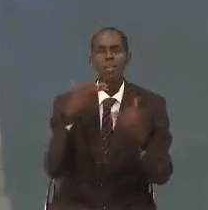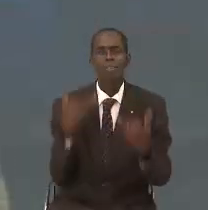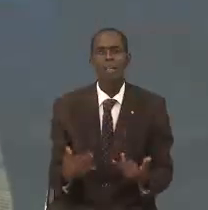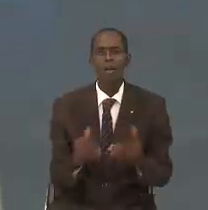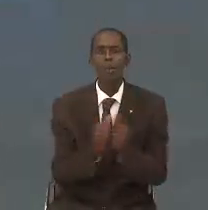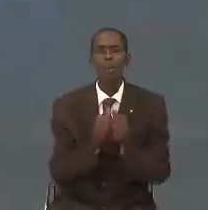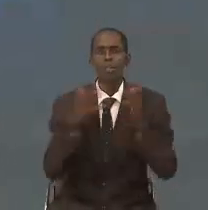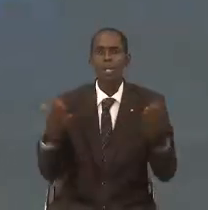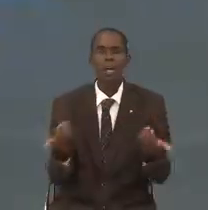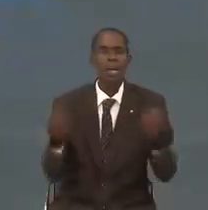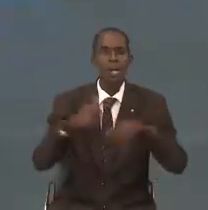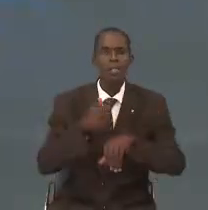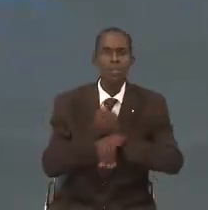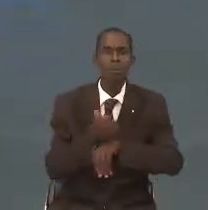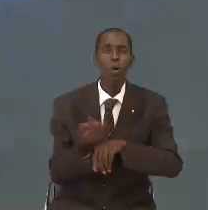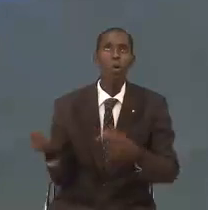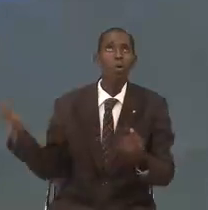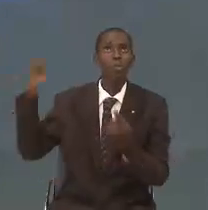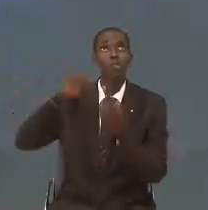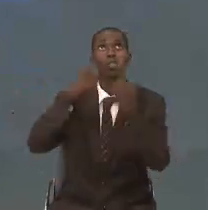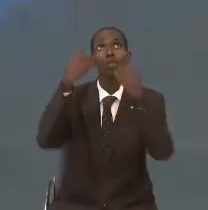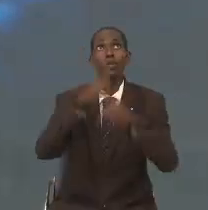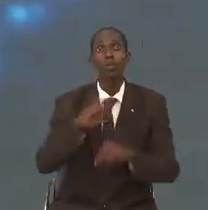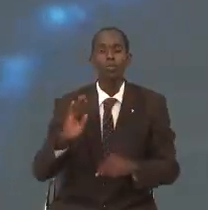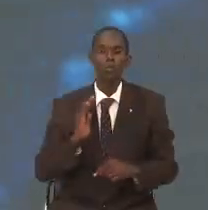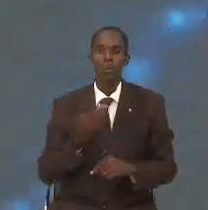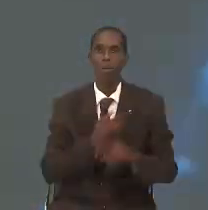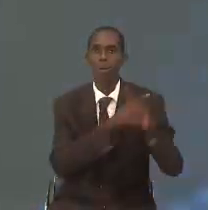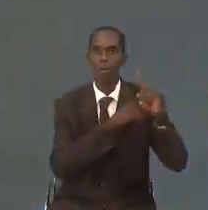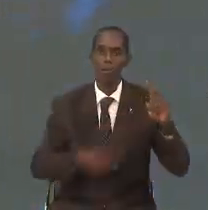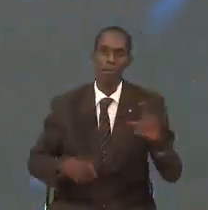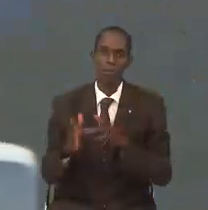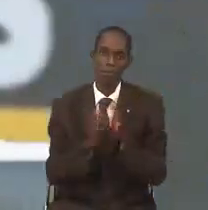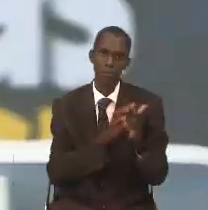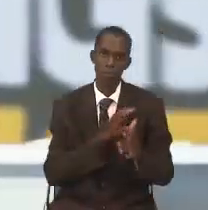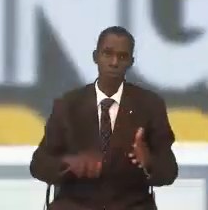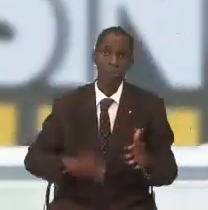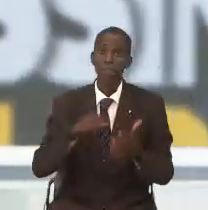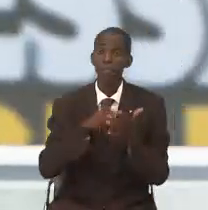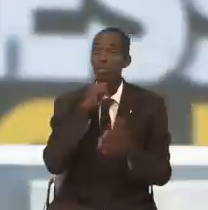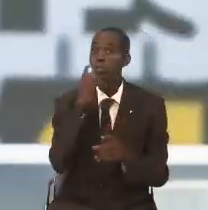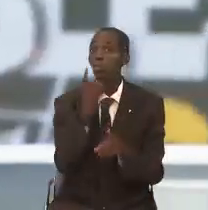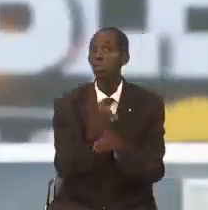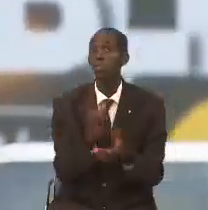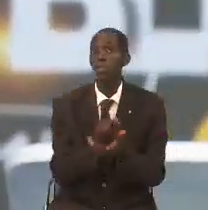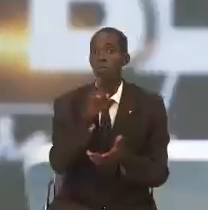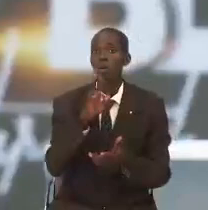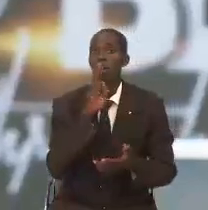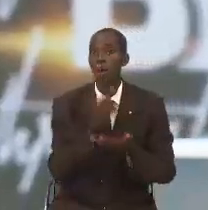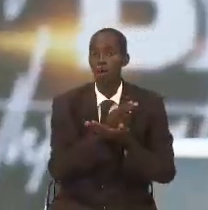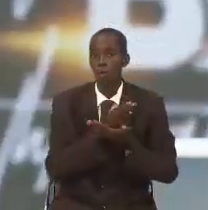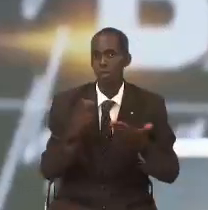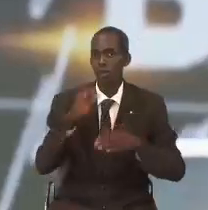coming of our Lord Jesus Christ. It's not just that you are holy on